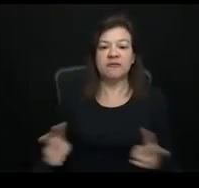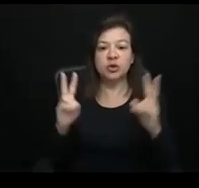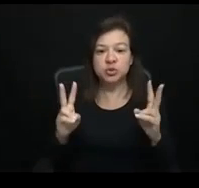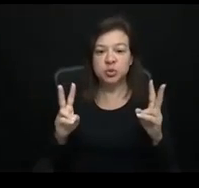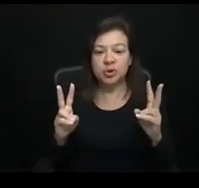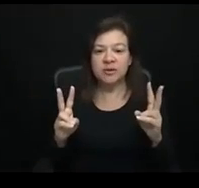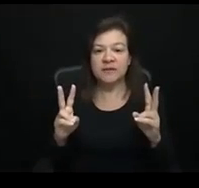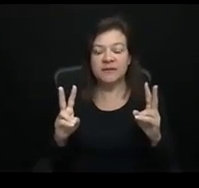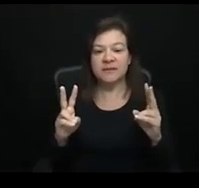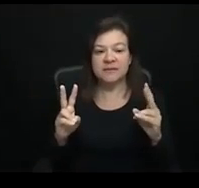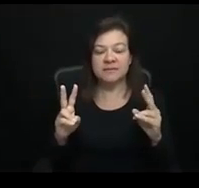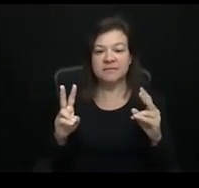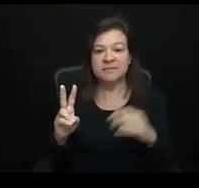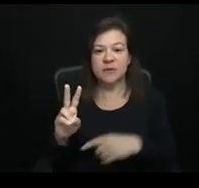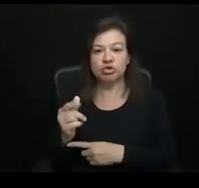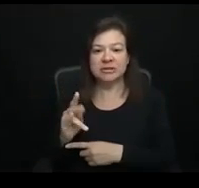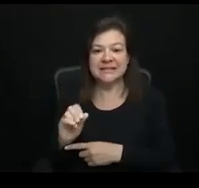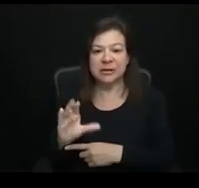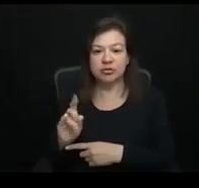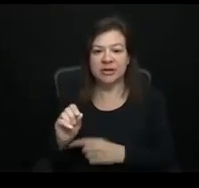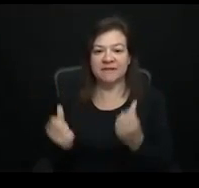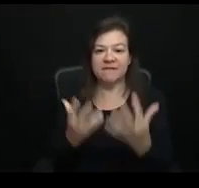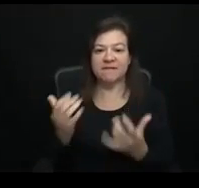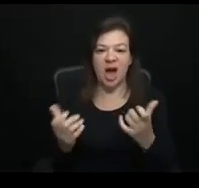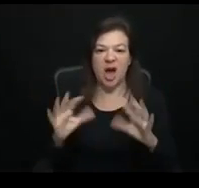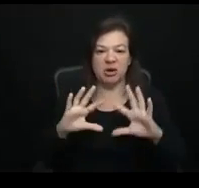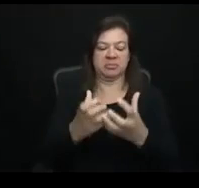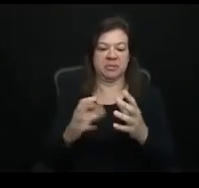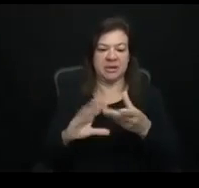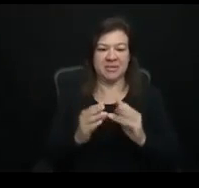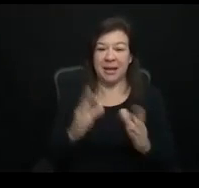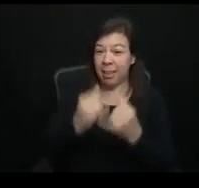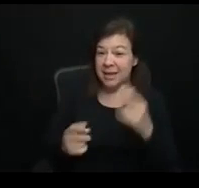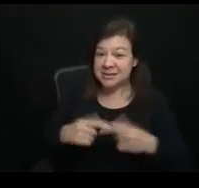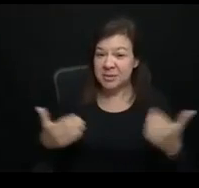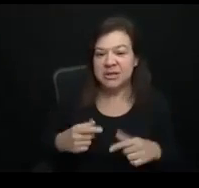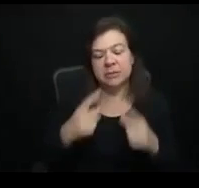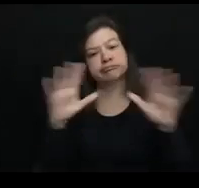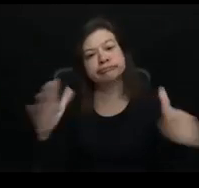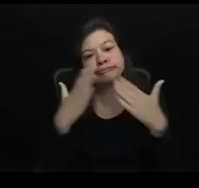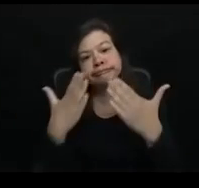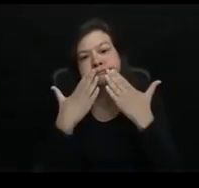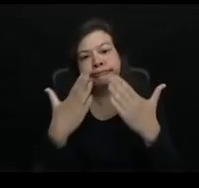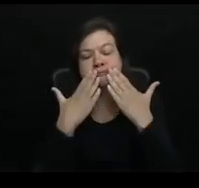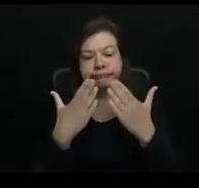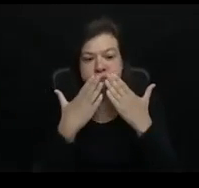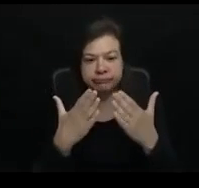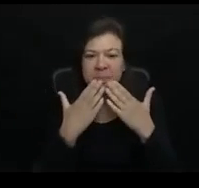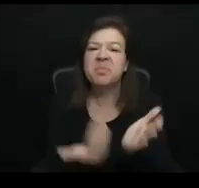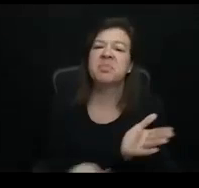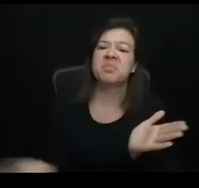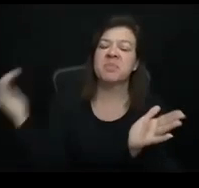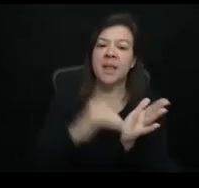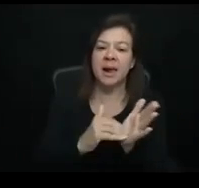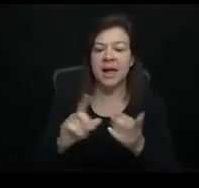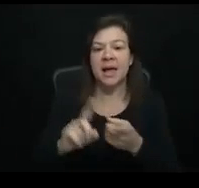Meeting. Last time I was in front of all of you, I think I did a lot of thank yous, and I want to do some, just want to talk